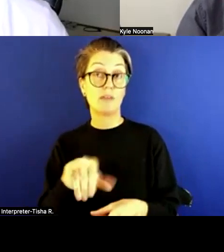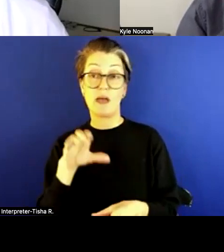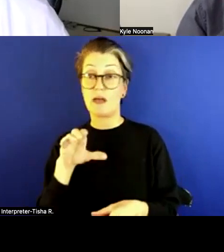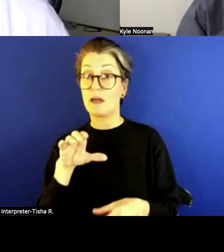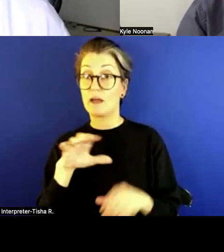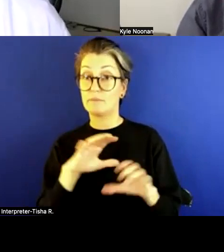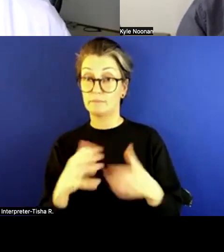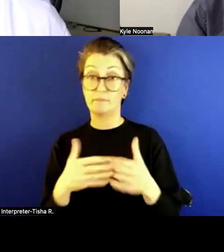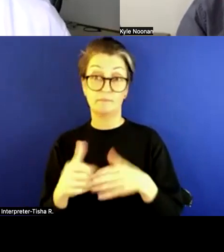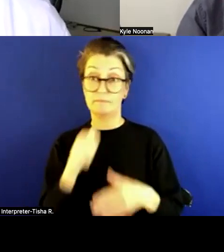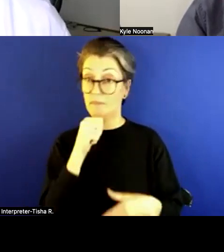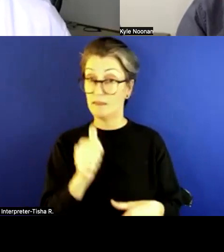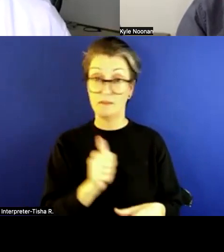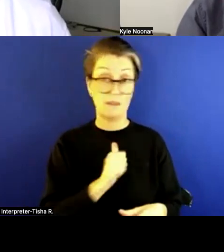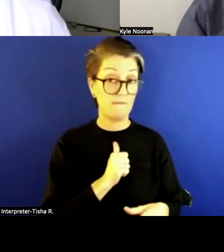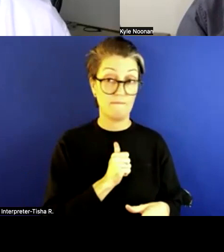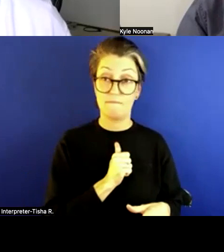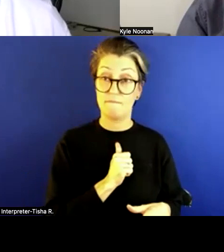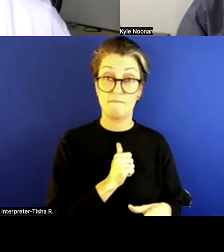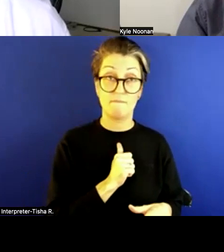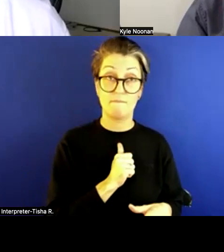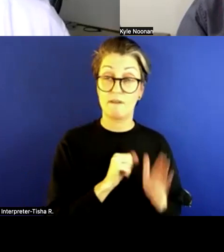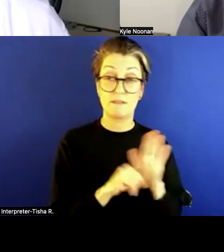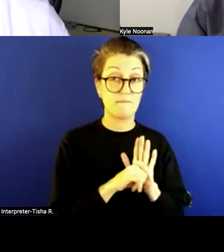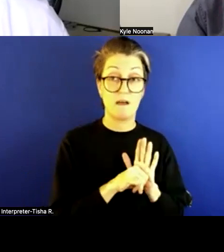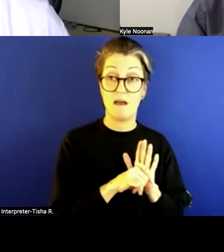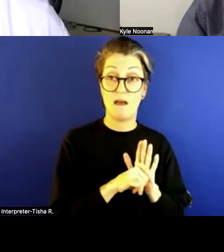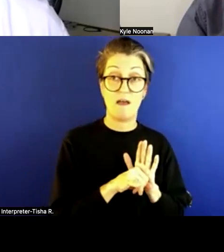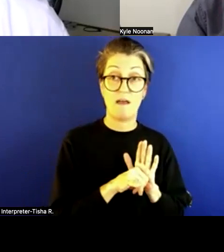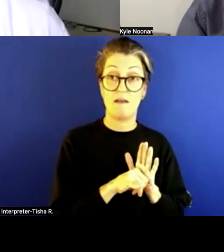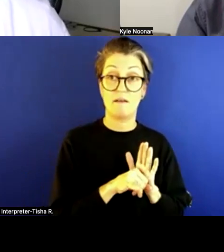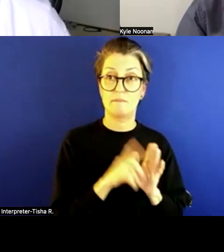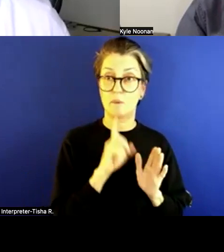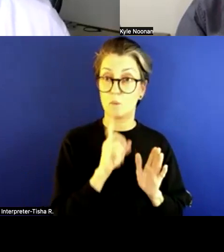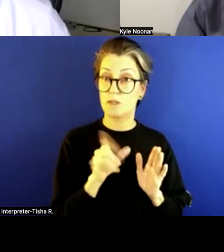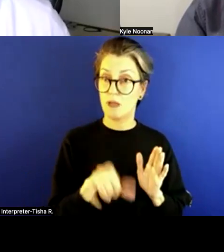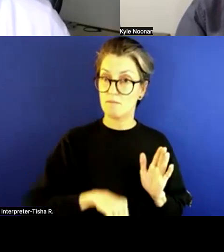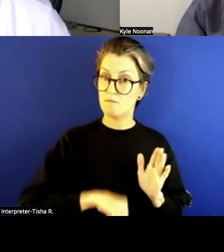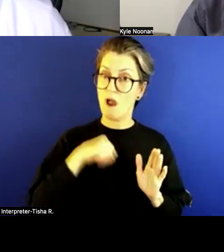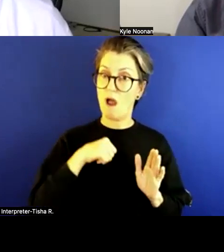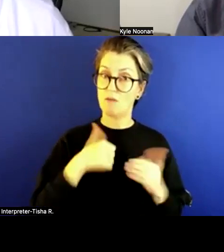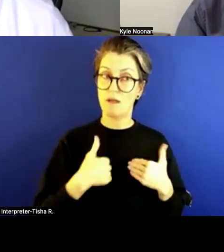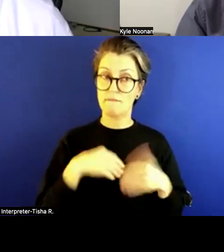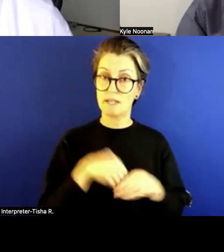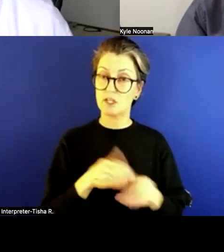self-identify as that really, really profound pride that you have in the service that you did.